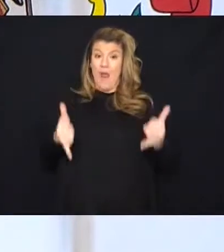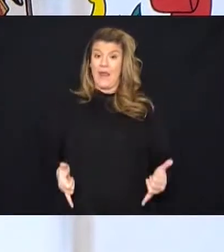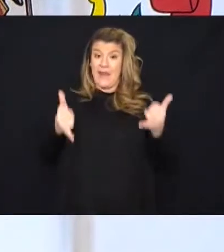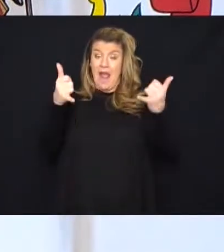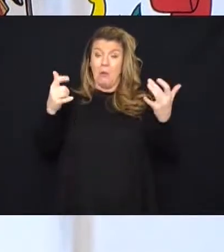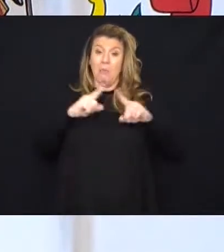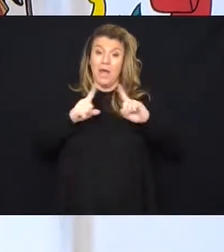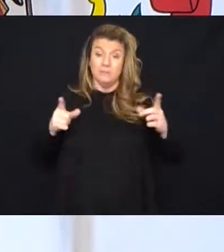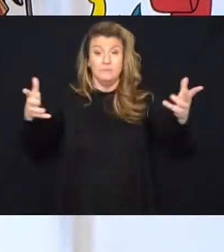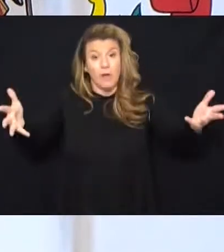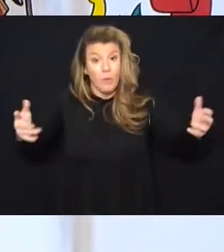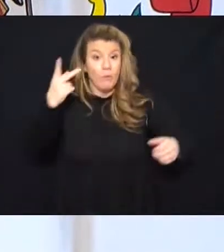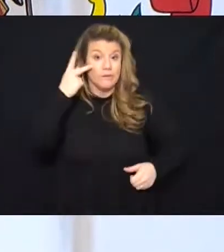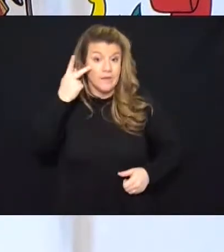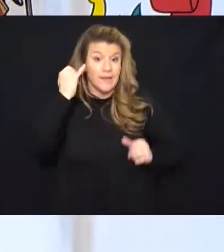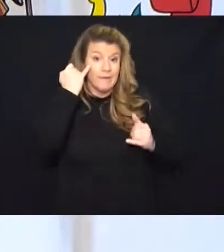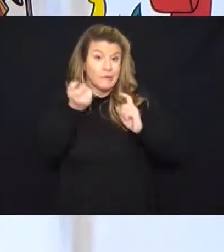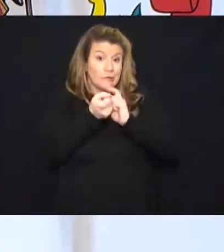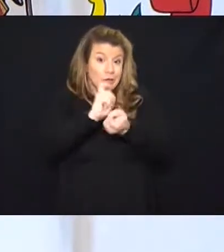tuned.